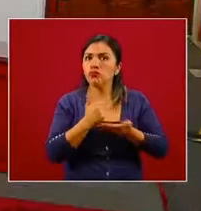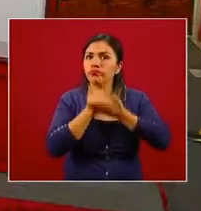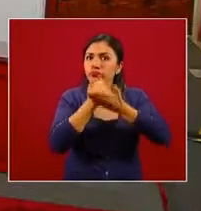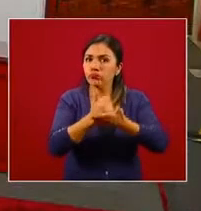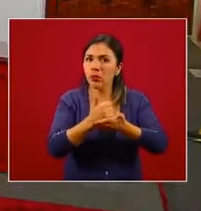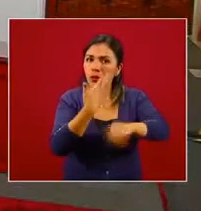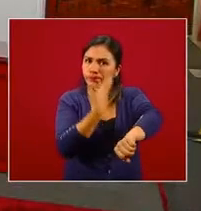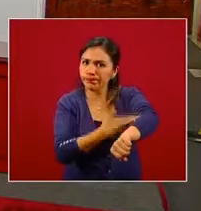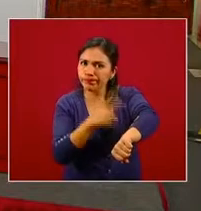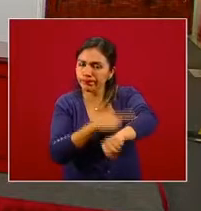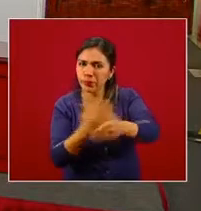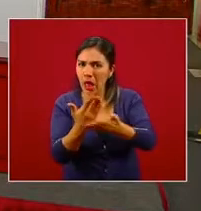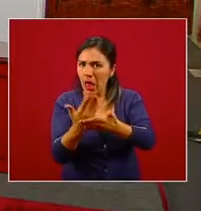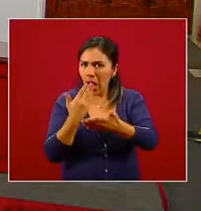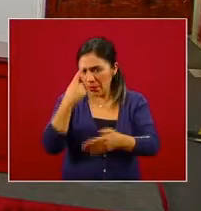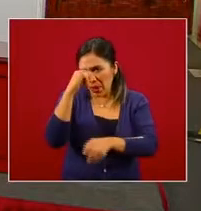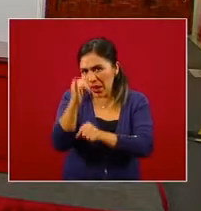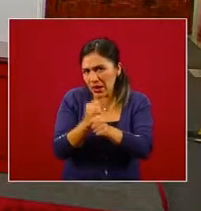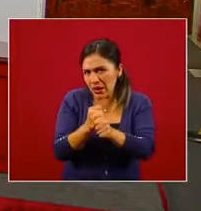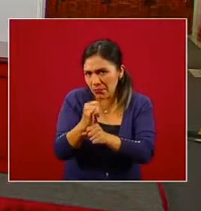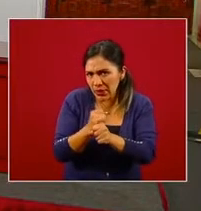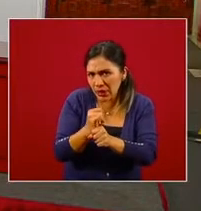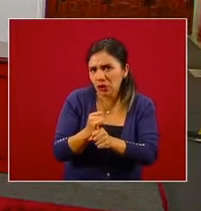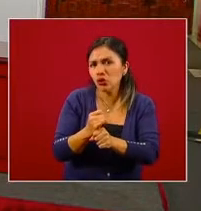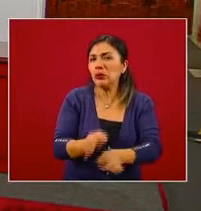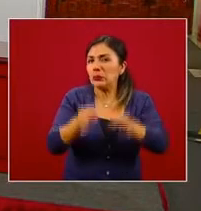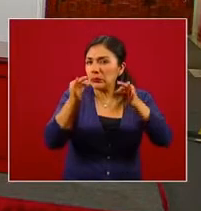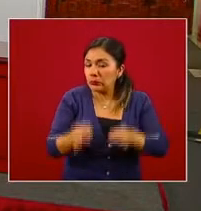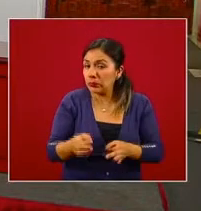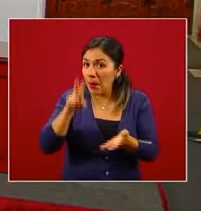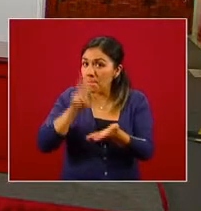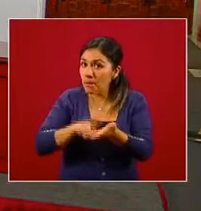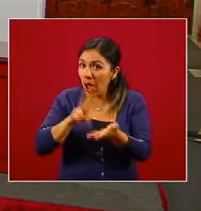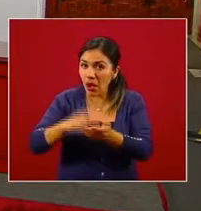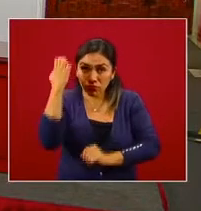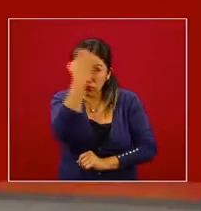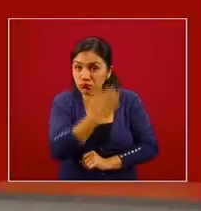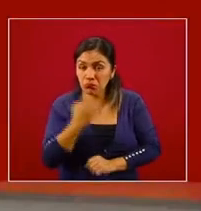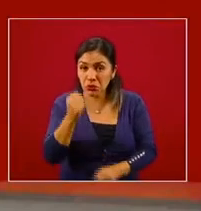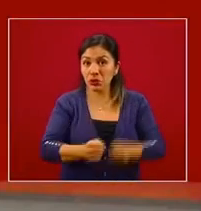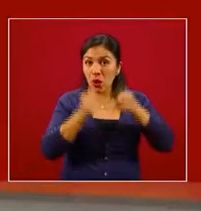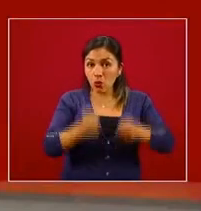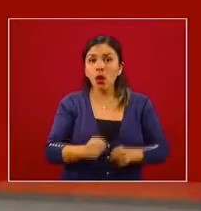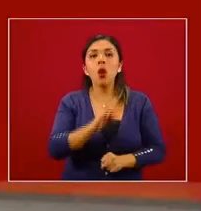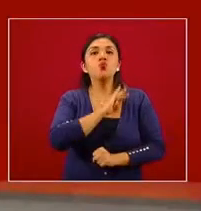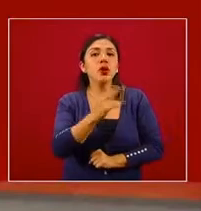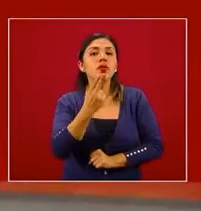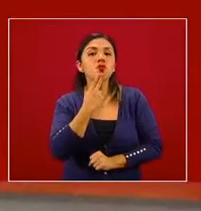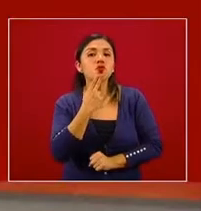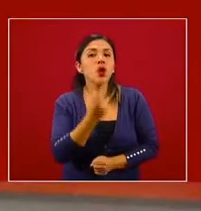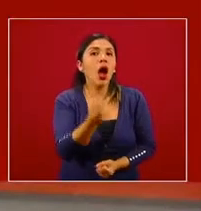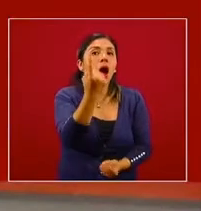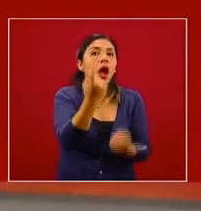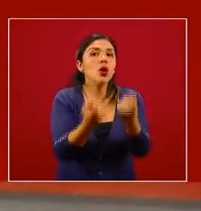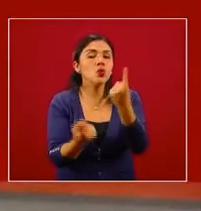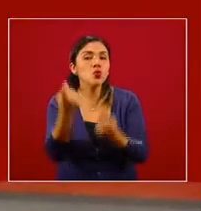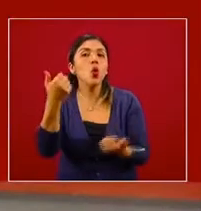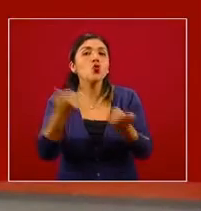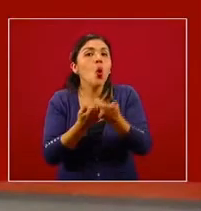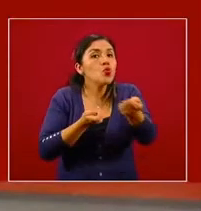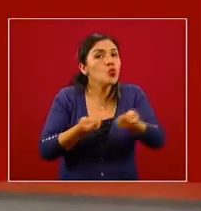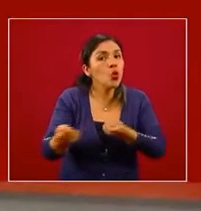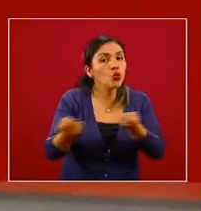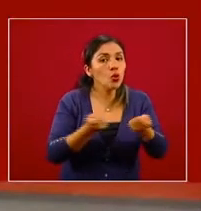with the support of a very rigorous protocol and rigorous validated methods, that this